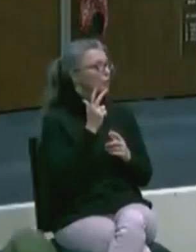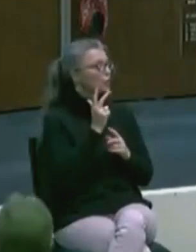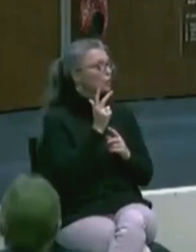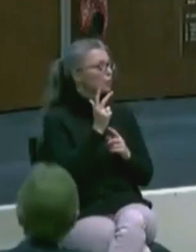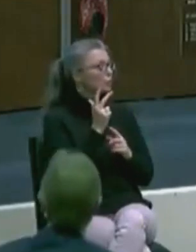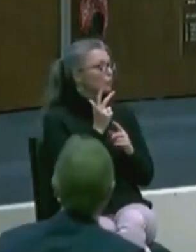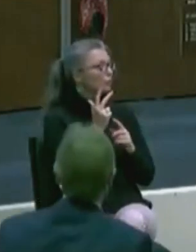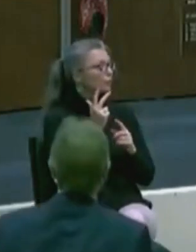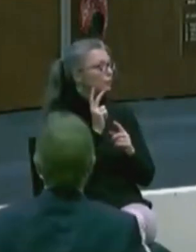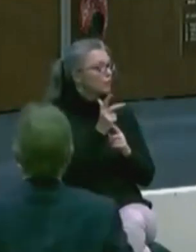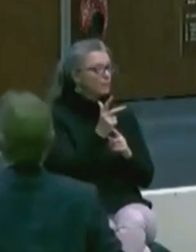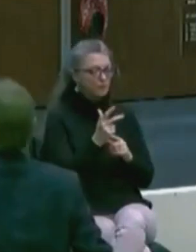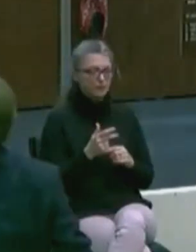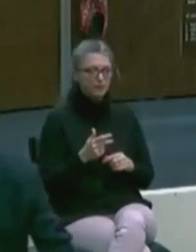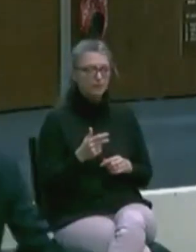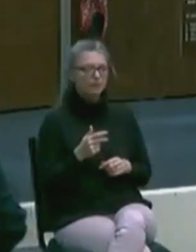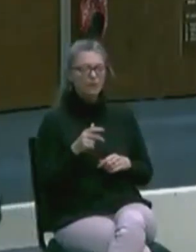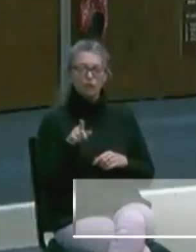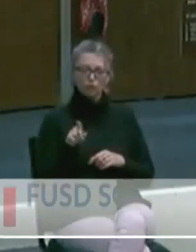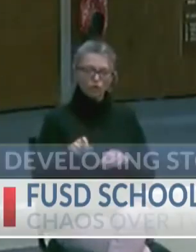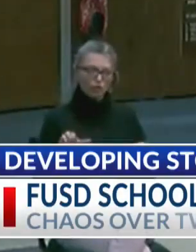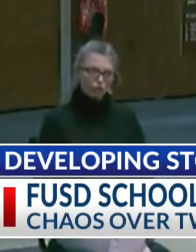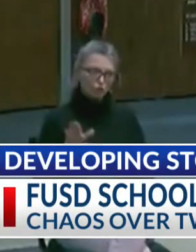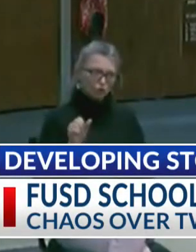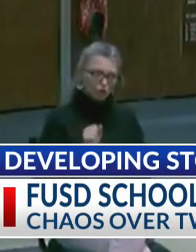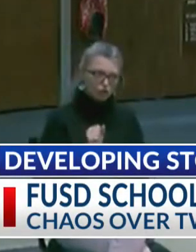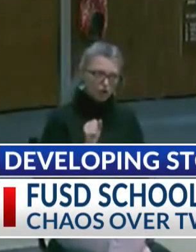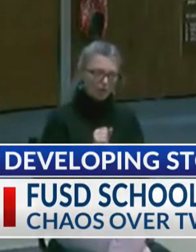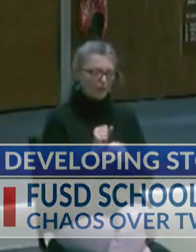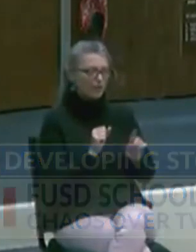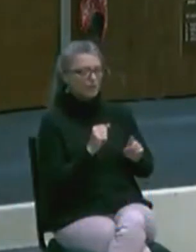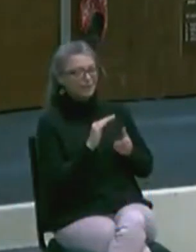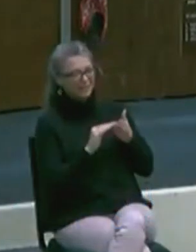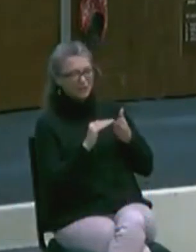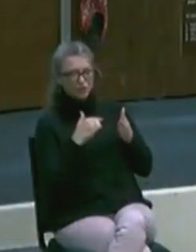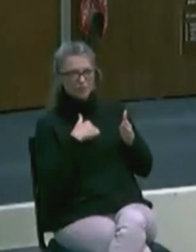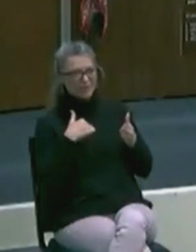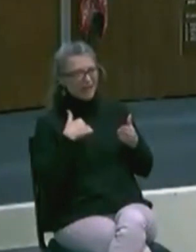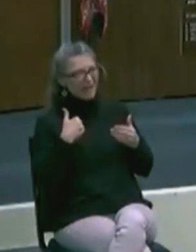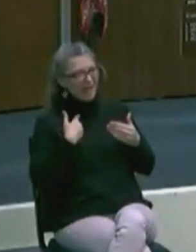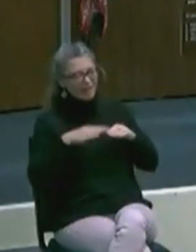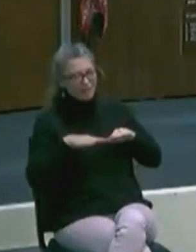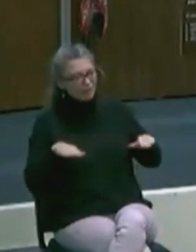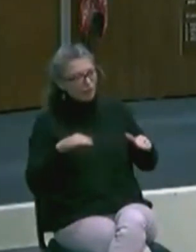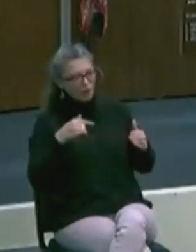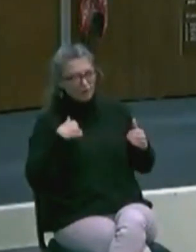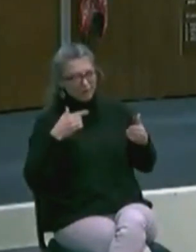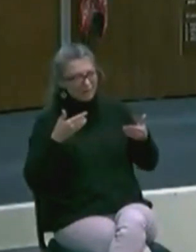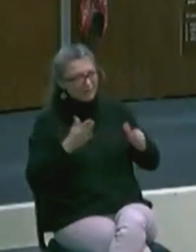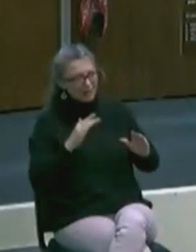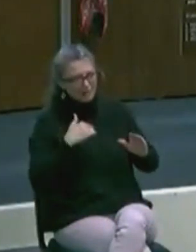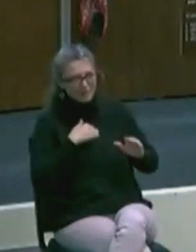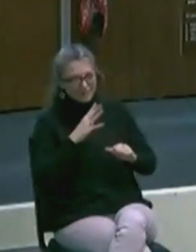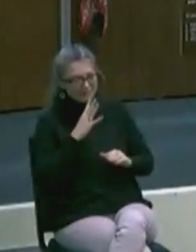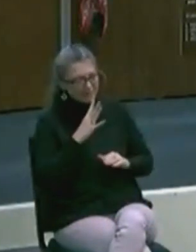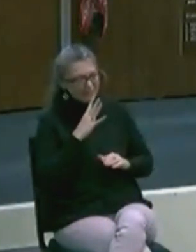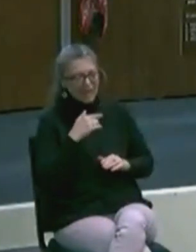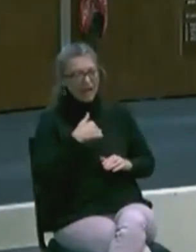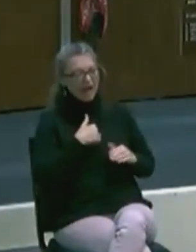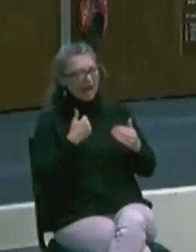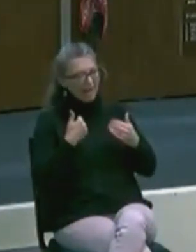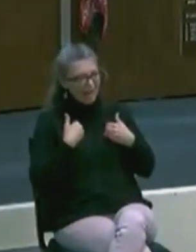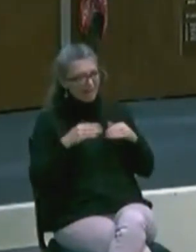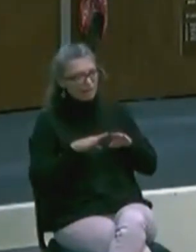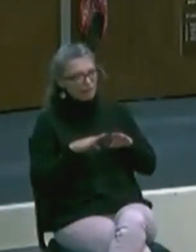Today, the board president addressed the community concerns over the board's responsibility. Medeiros Babb joining us live from